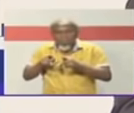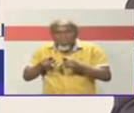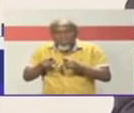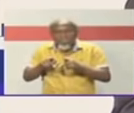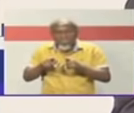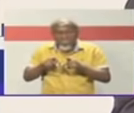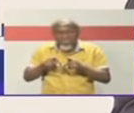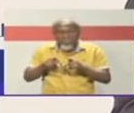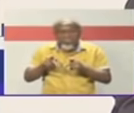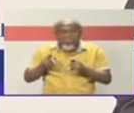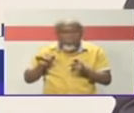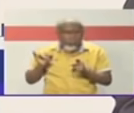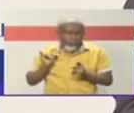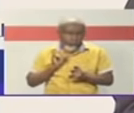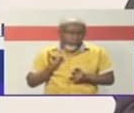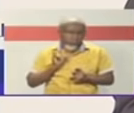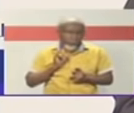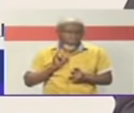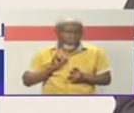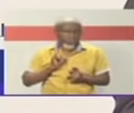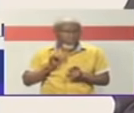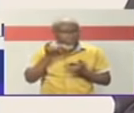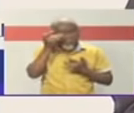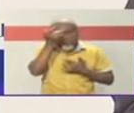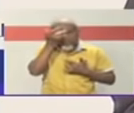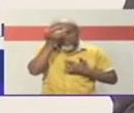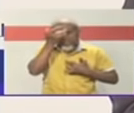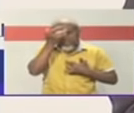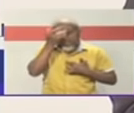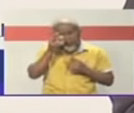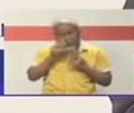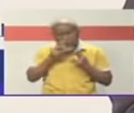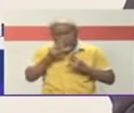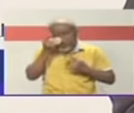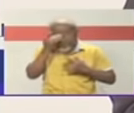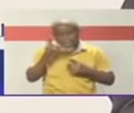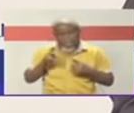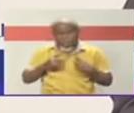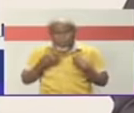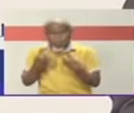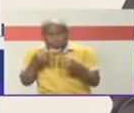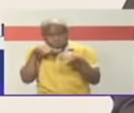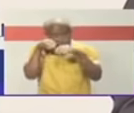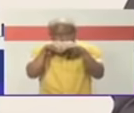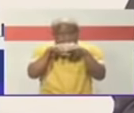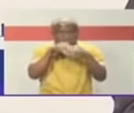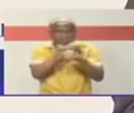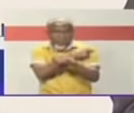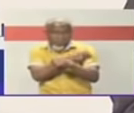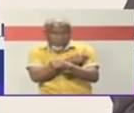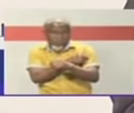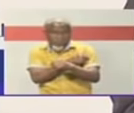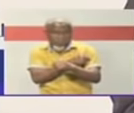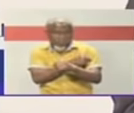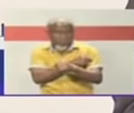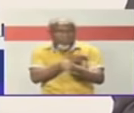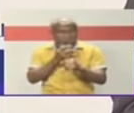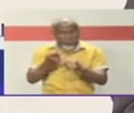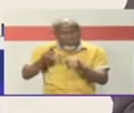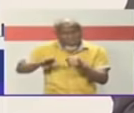were very ill and ended up in hospital. One of the minors was actually in hospital